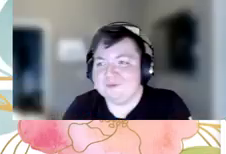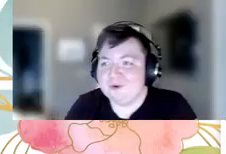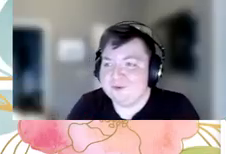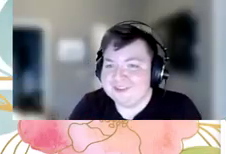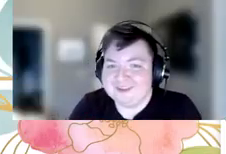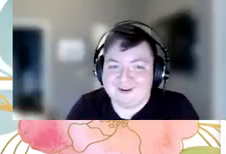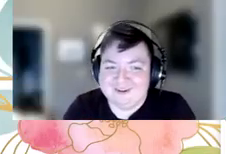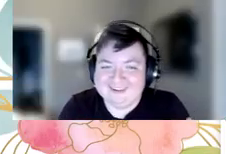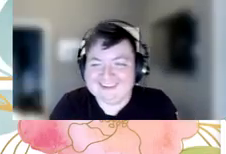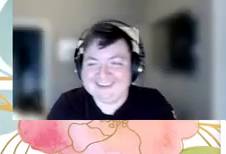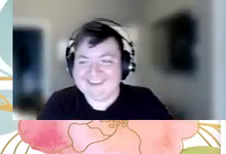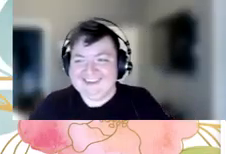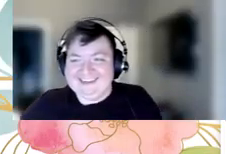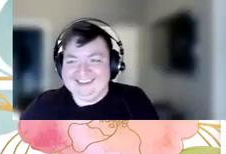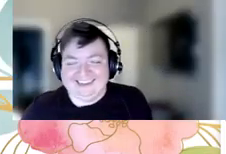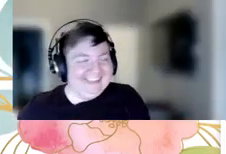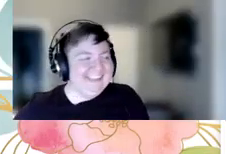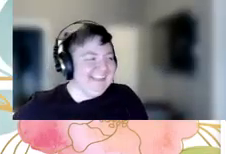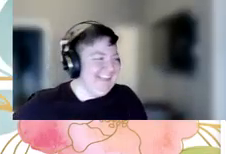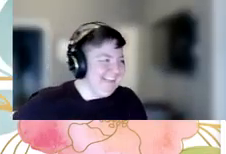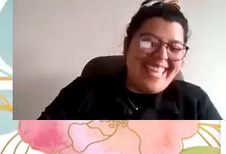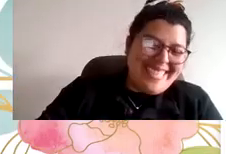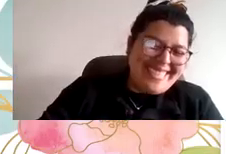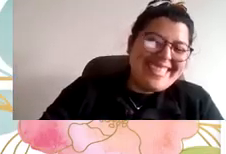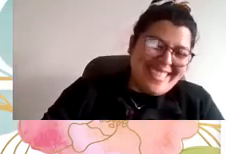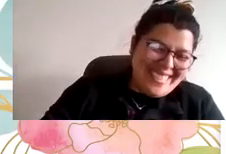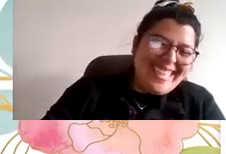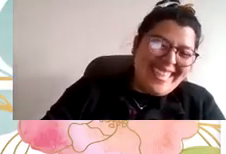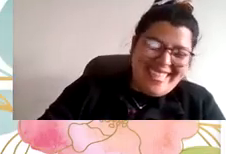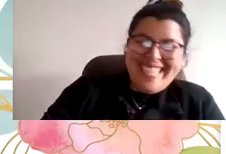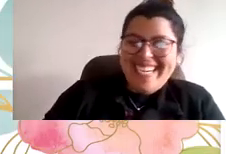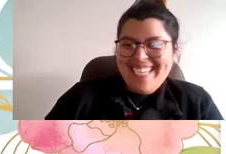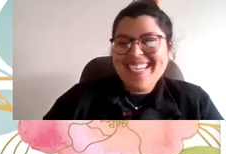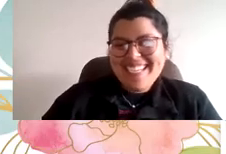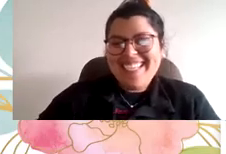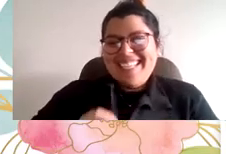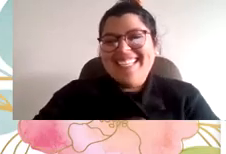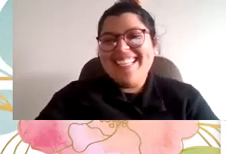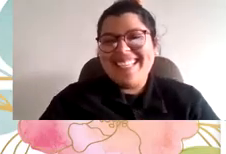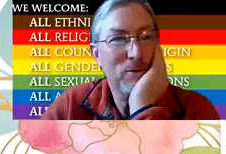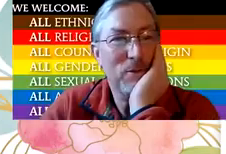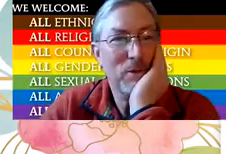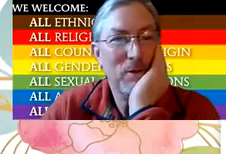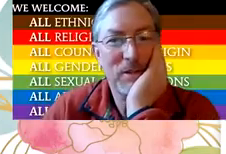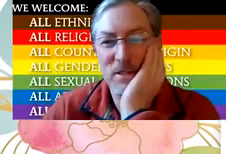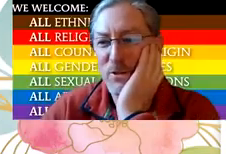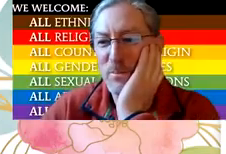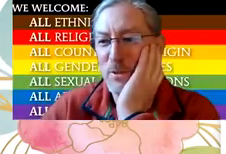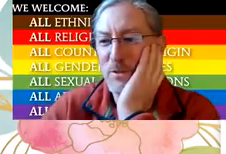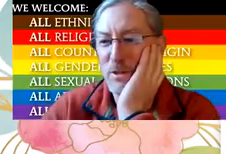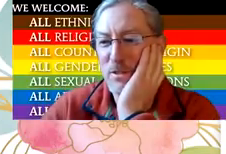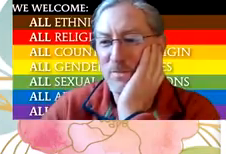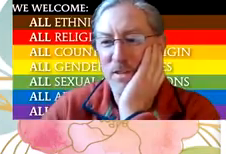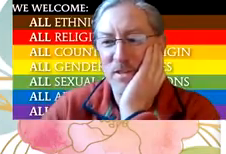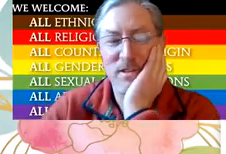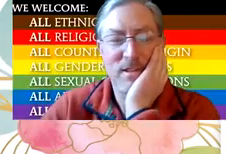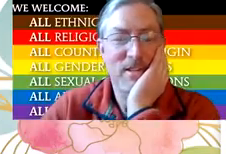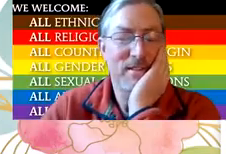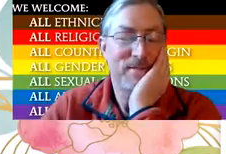That's an important one to know. Very important to know. That is, yes. That's what they teach a bunch of 16-year-olds who are going on a trip to